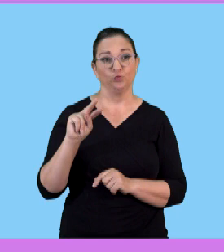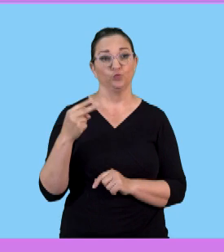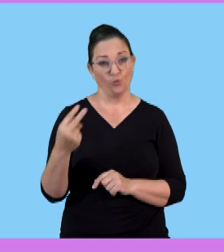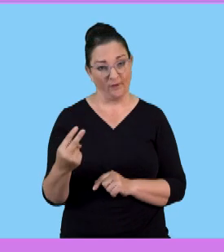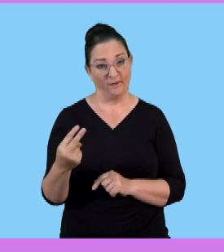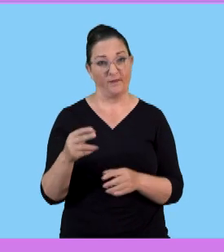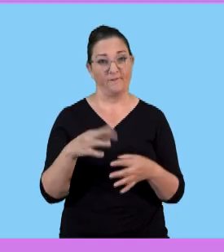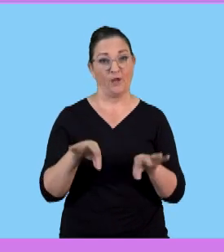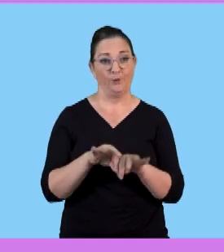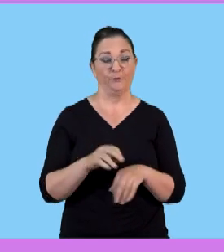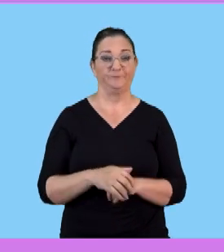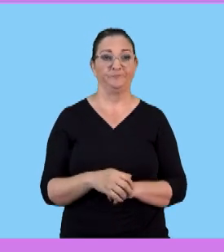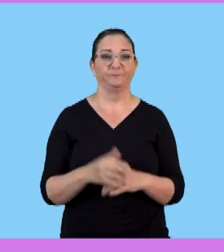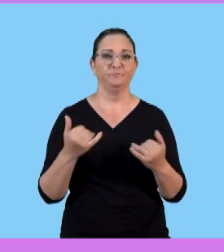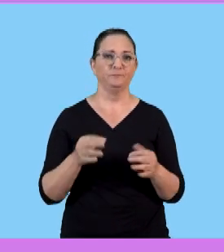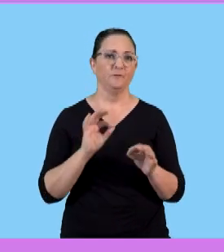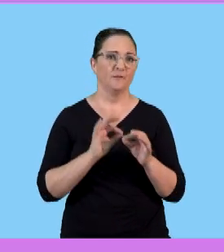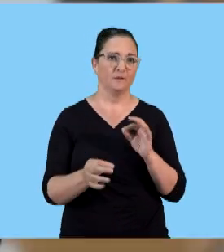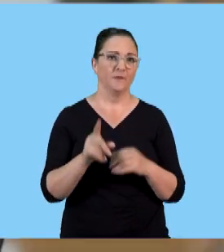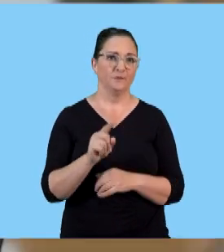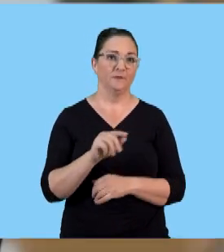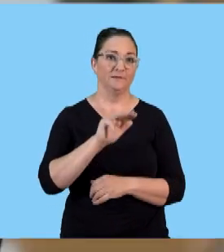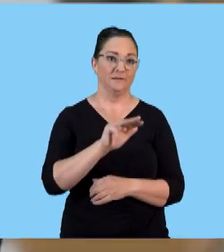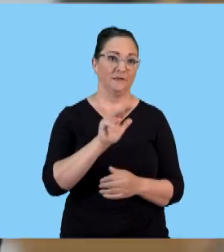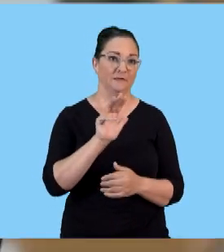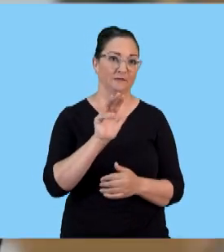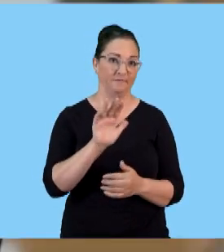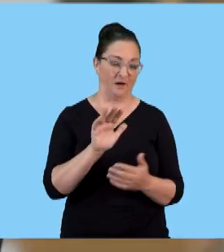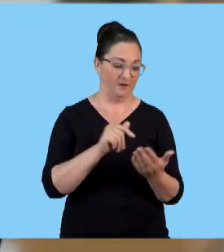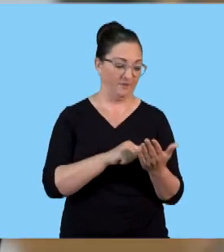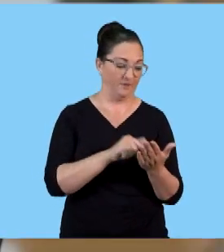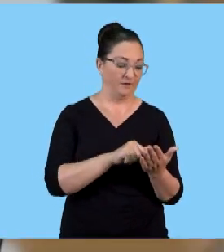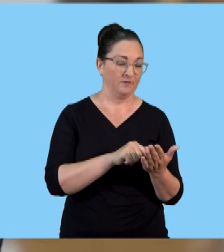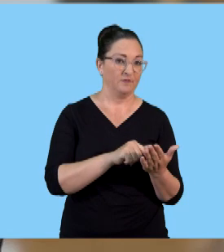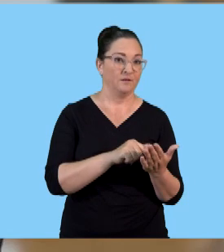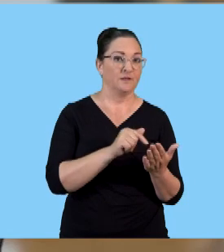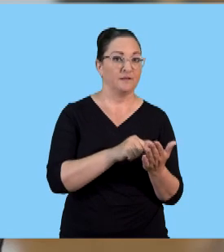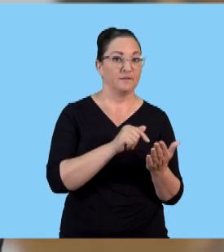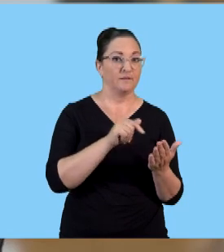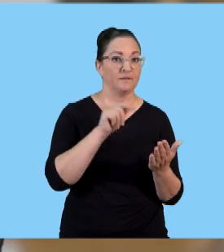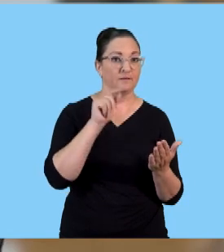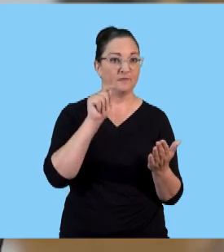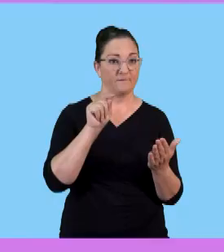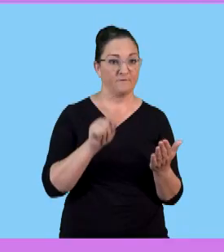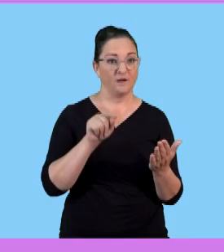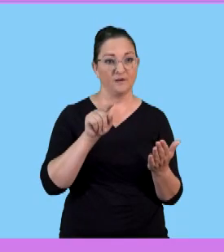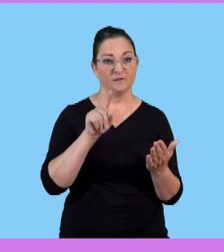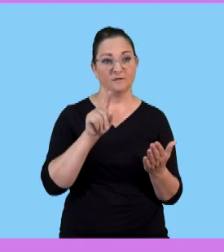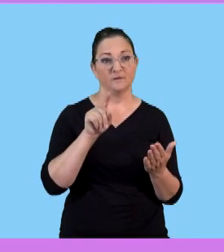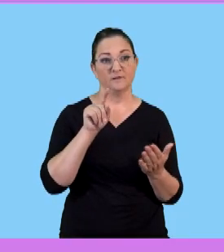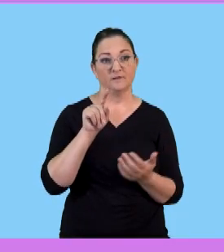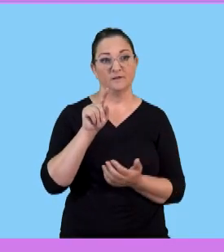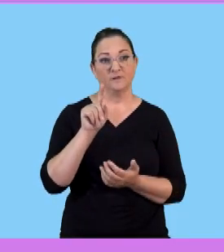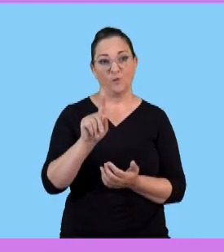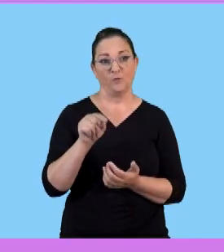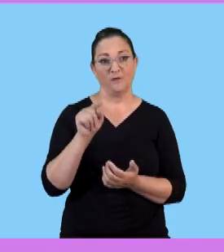square this value. Now I'm going to simplify by saying 95 divided by 1.68 squared